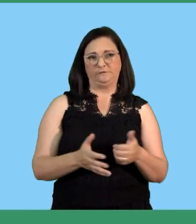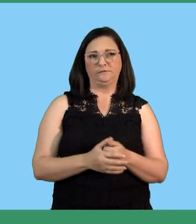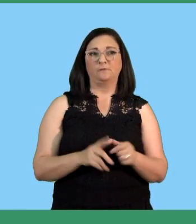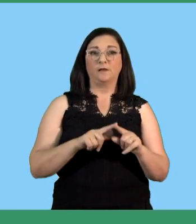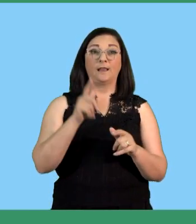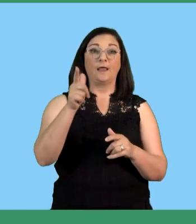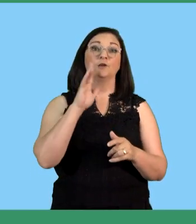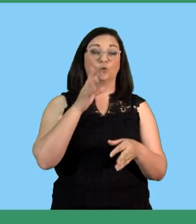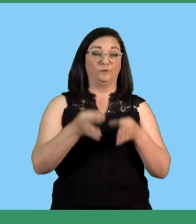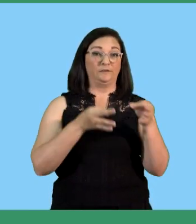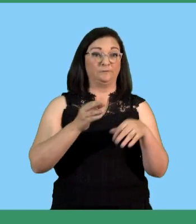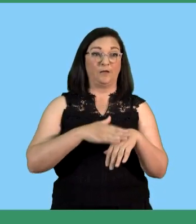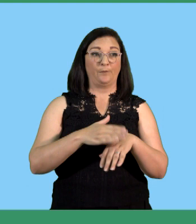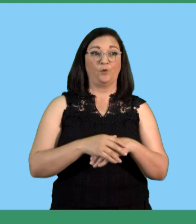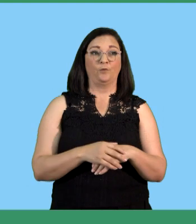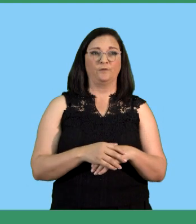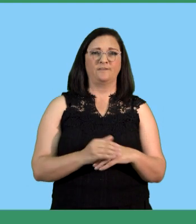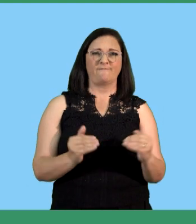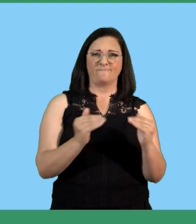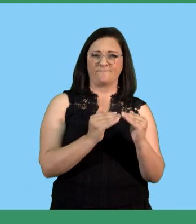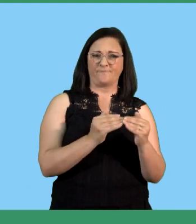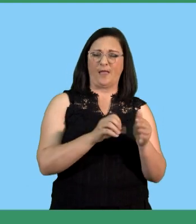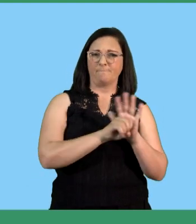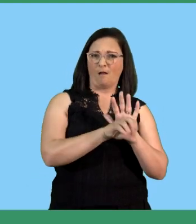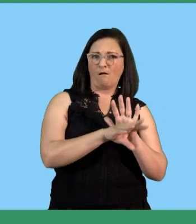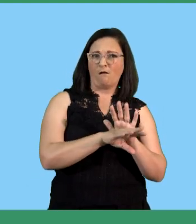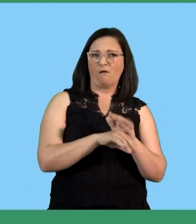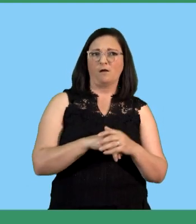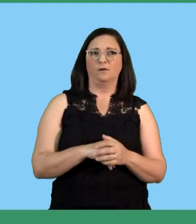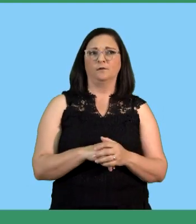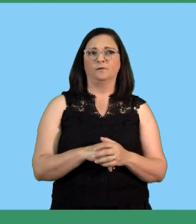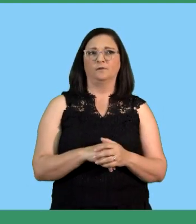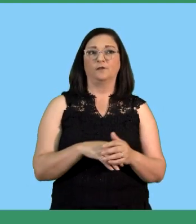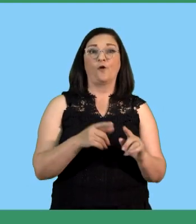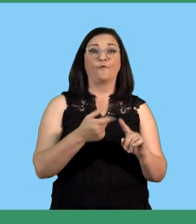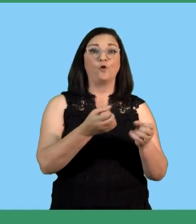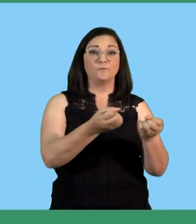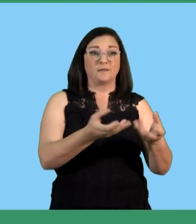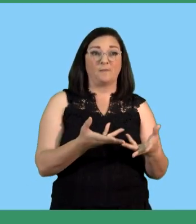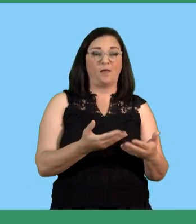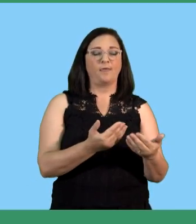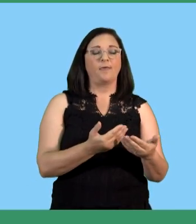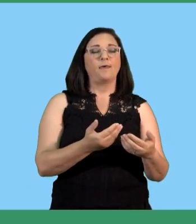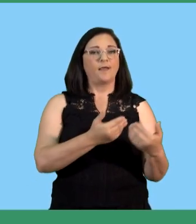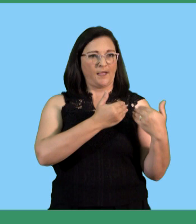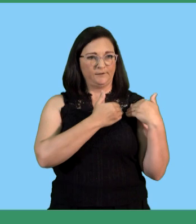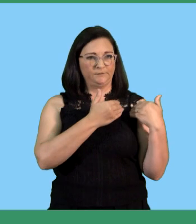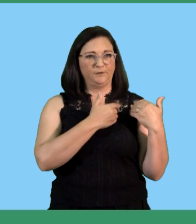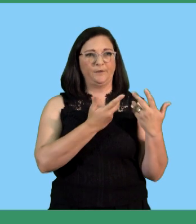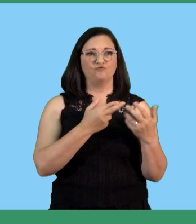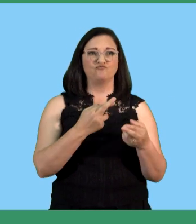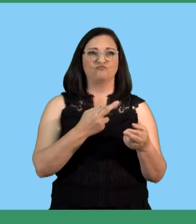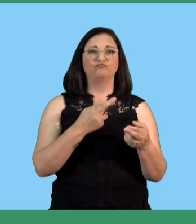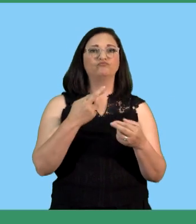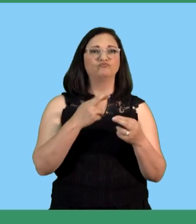going to explain them just now. Fair marketing, accountability from the supplier, reasonable and terms